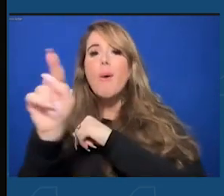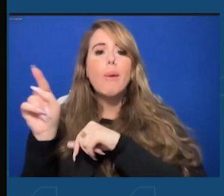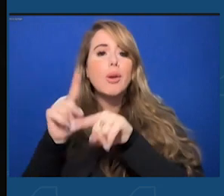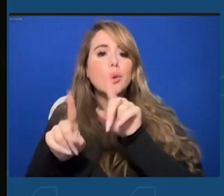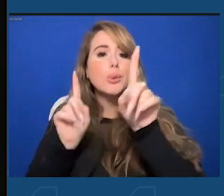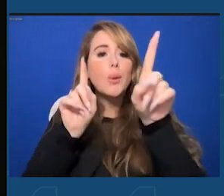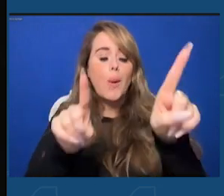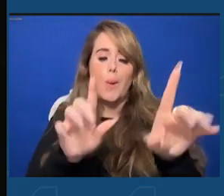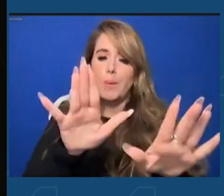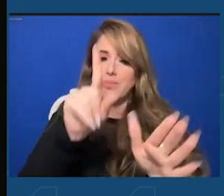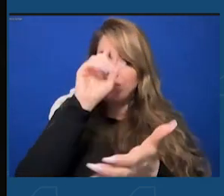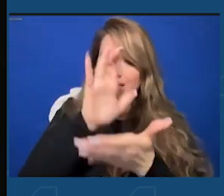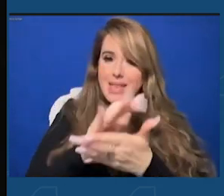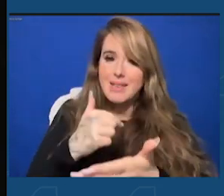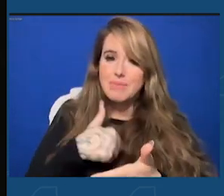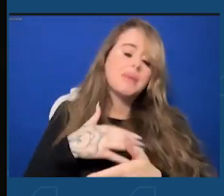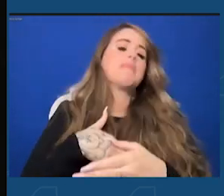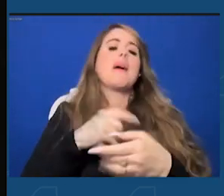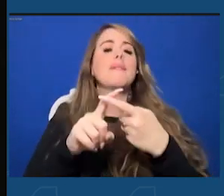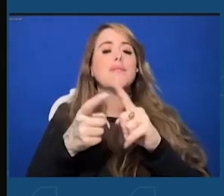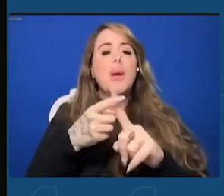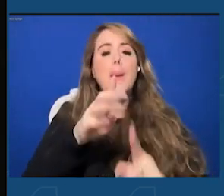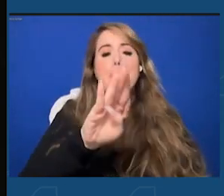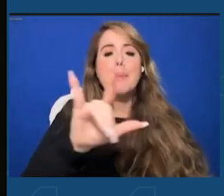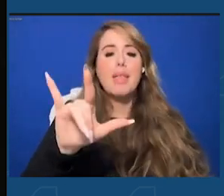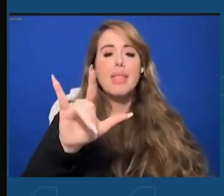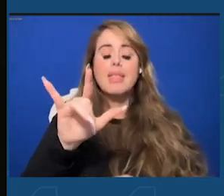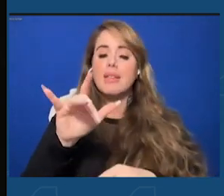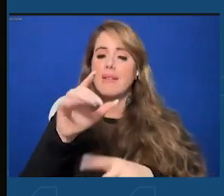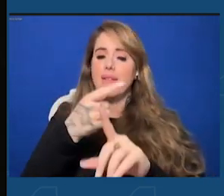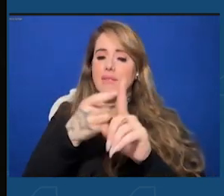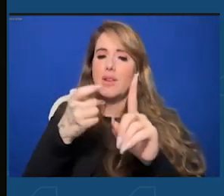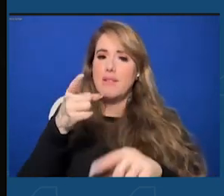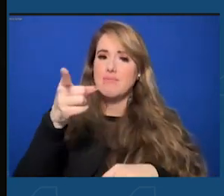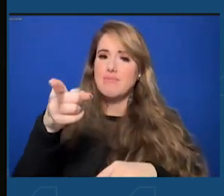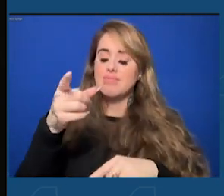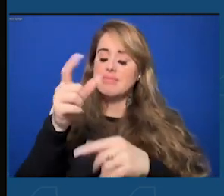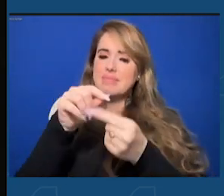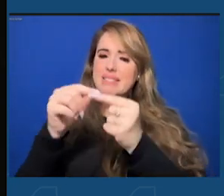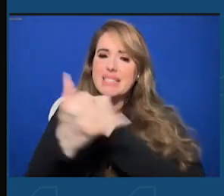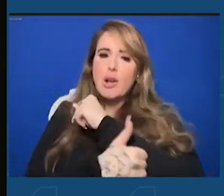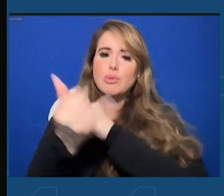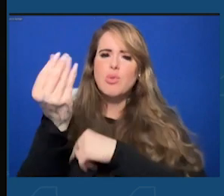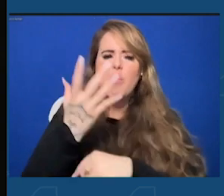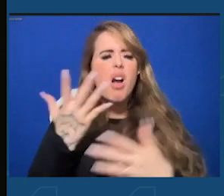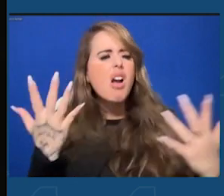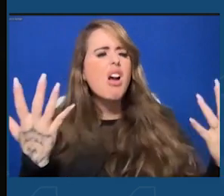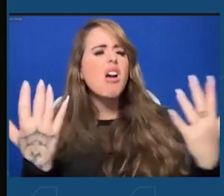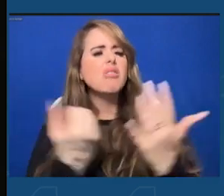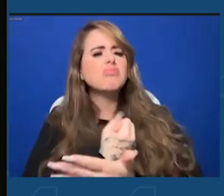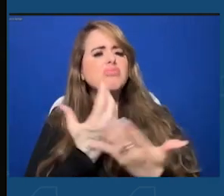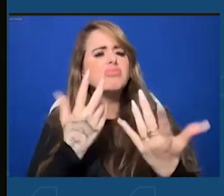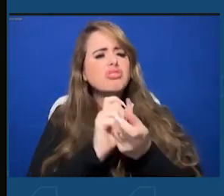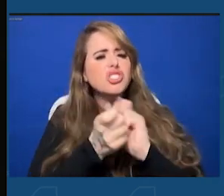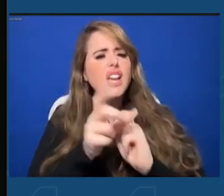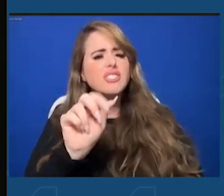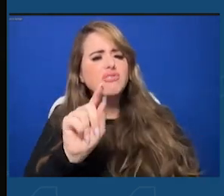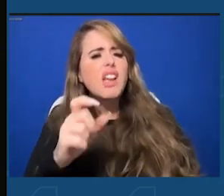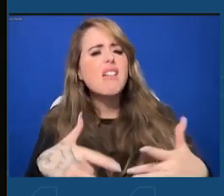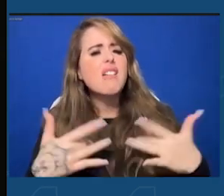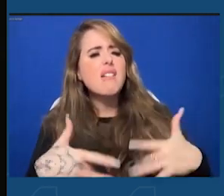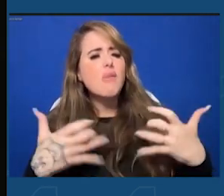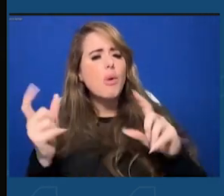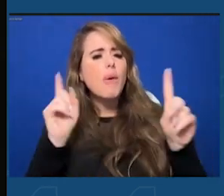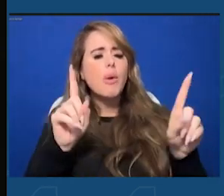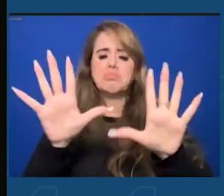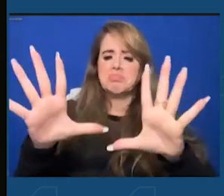my friend Bill Brunner in Erie County all the time. So I said, okay, we can change our dates and do